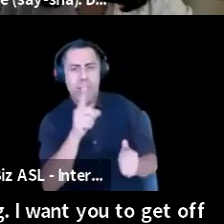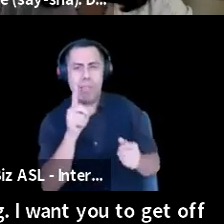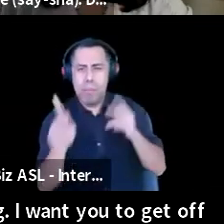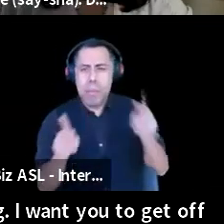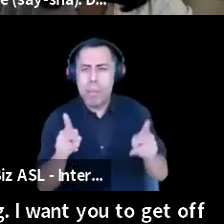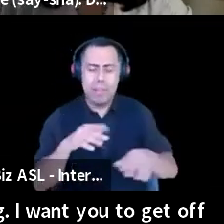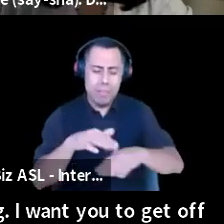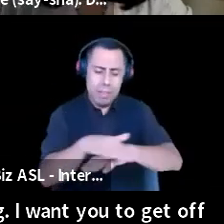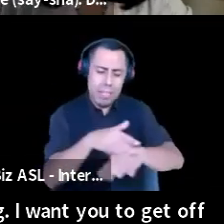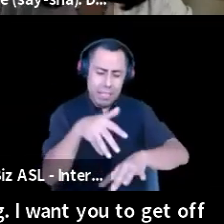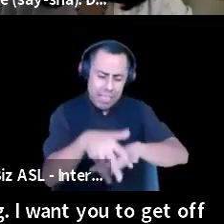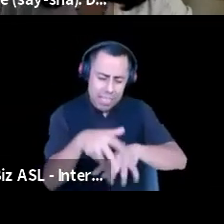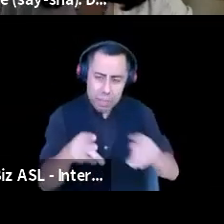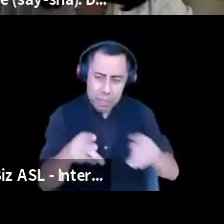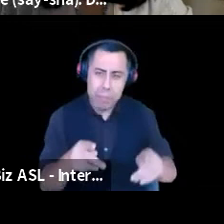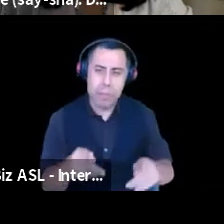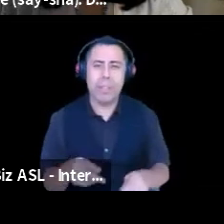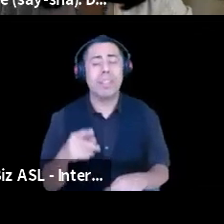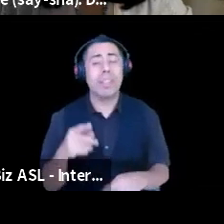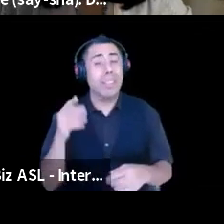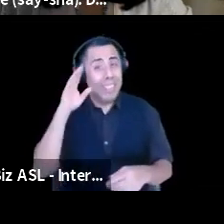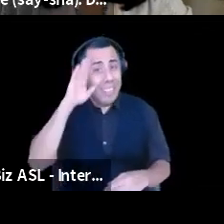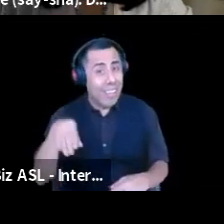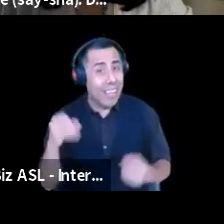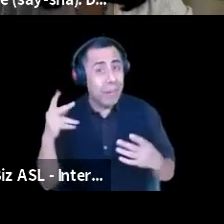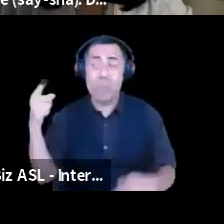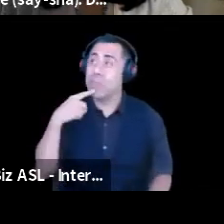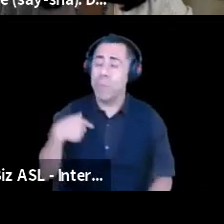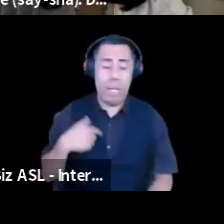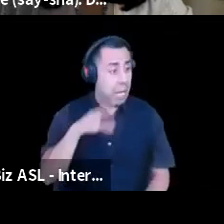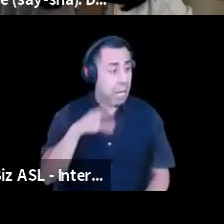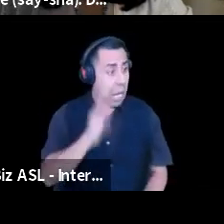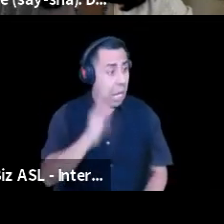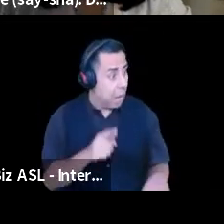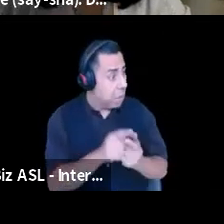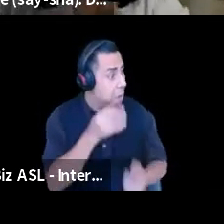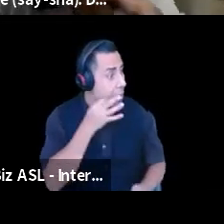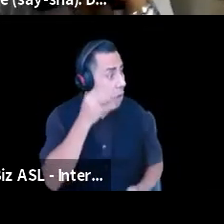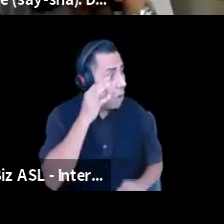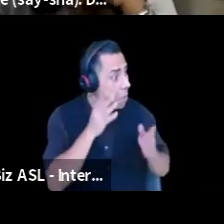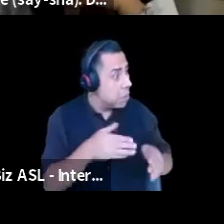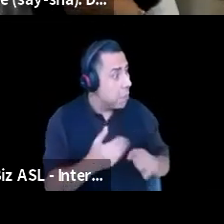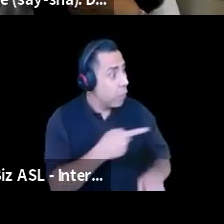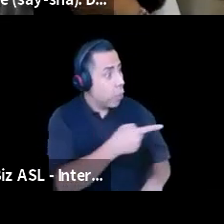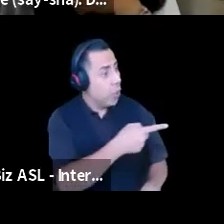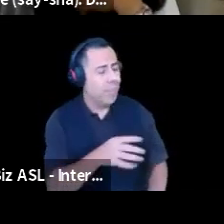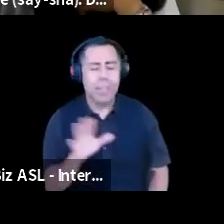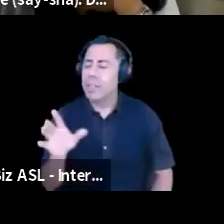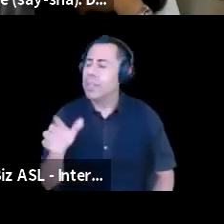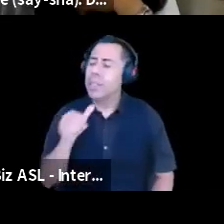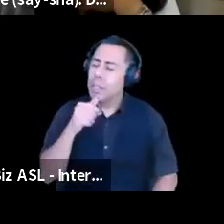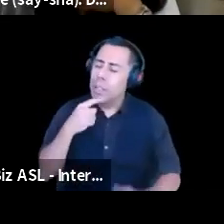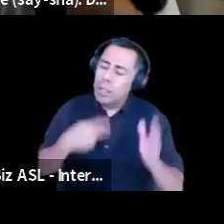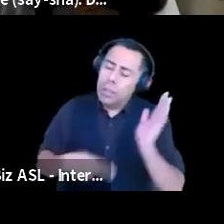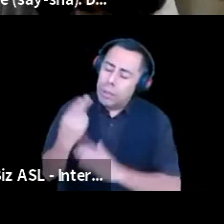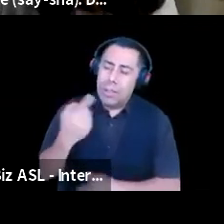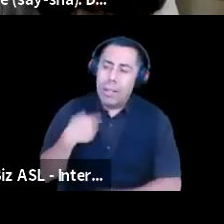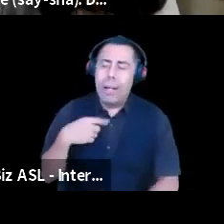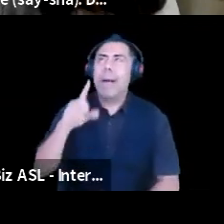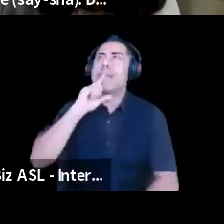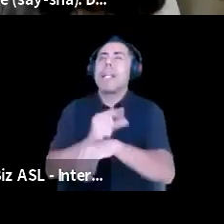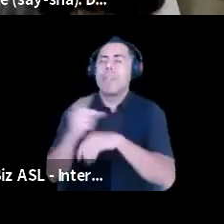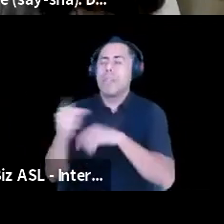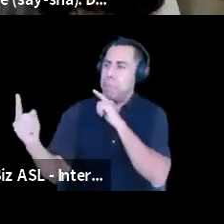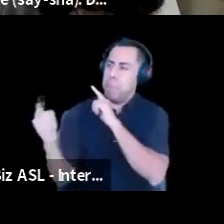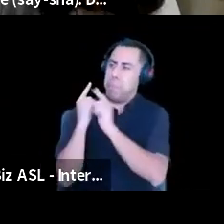Indigenous people. I've never met an Indigenous person before you. And I said, that's not true. I guarantee you it's not true. You have met so many of us and we are